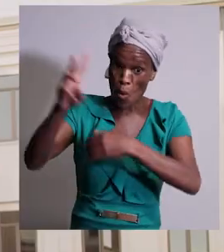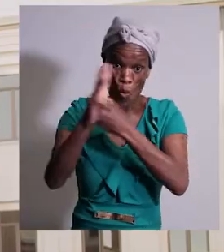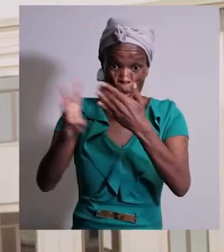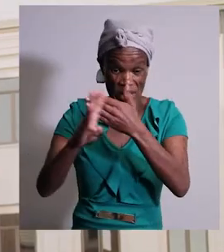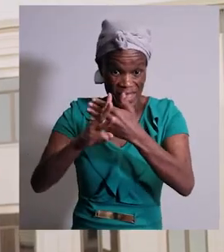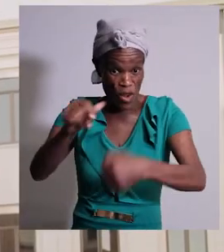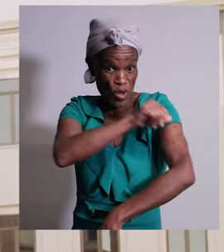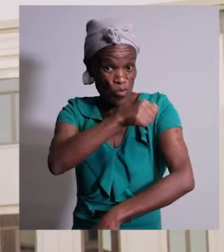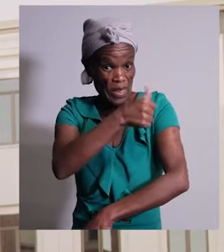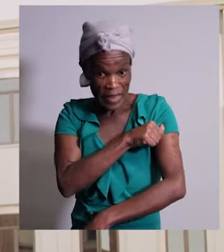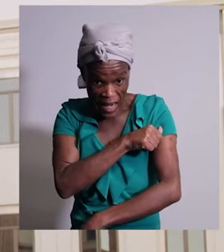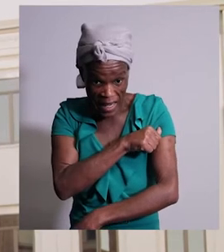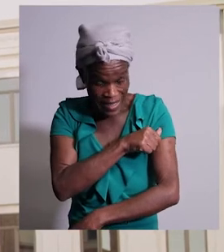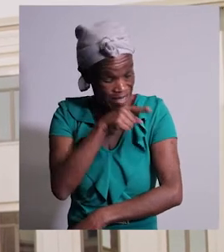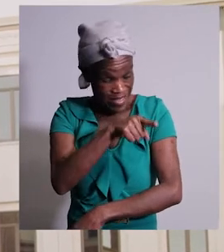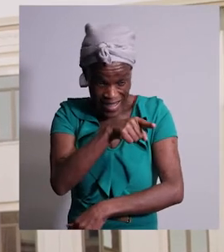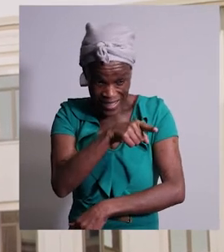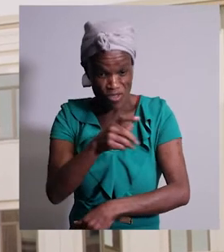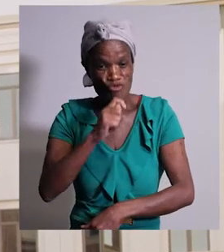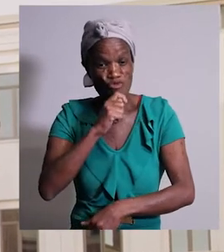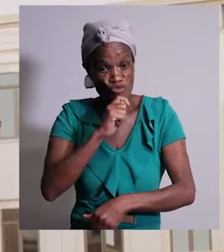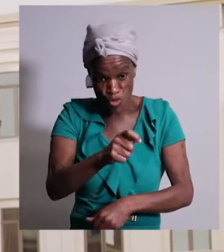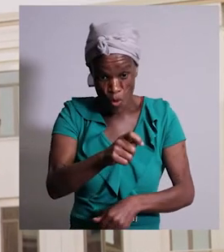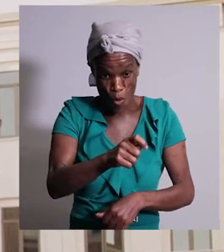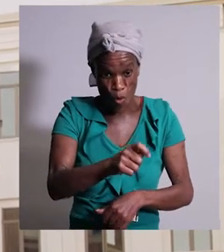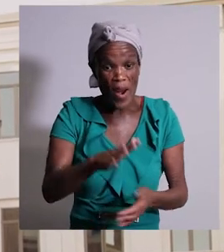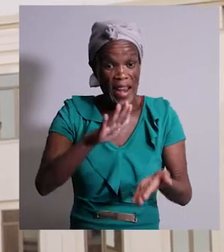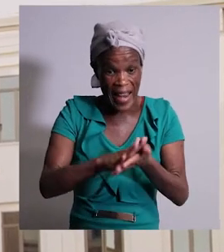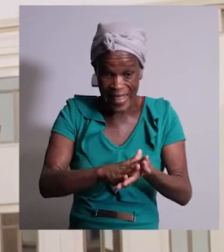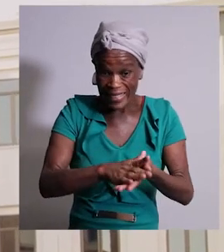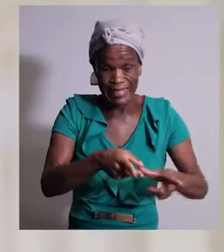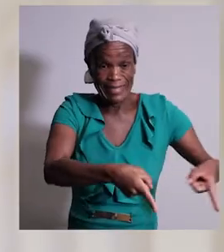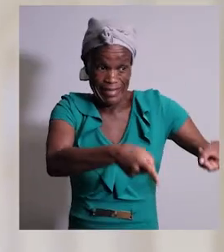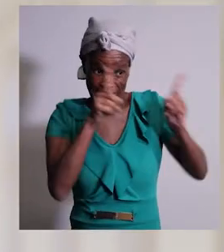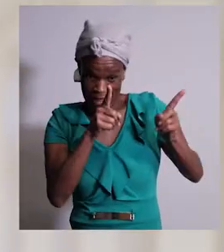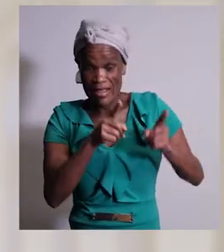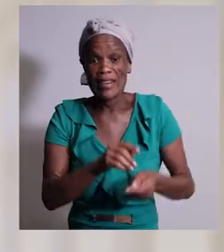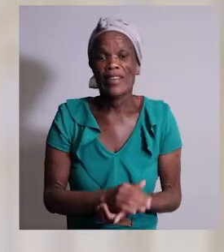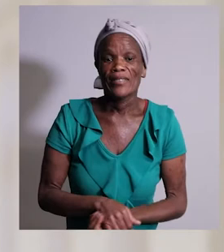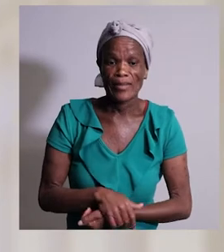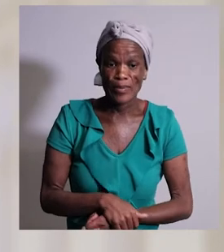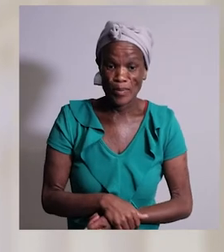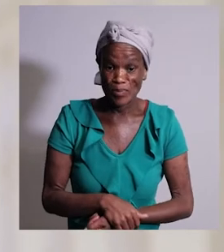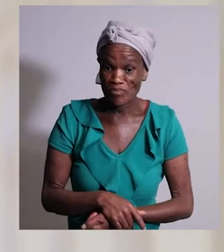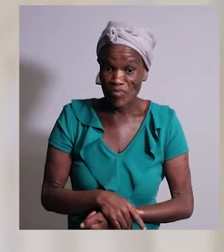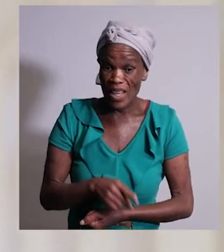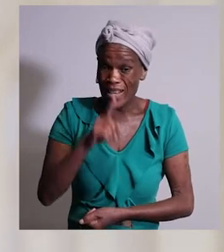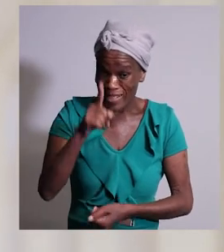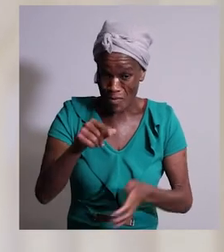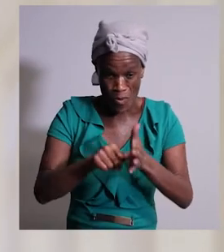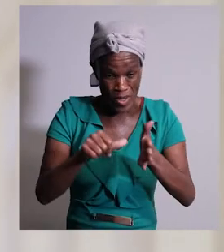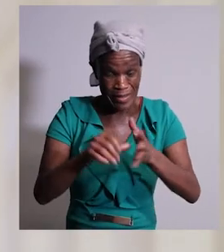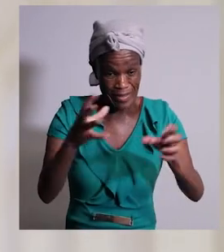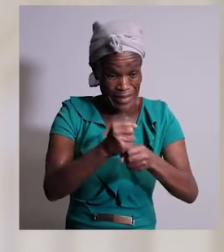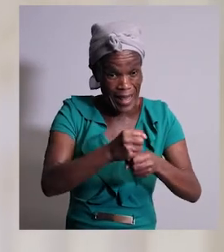it. COVID is real. It is a deadly disease. By not taking care of yourself,